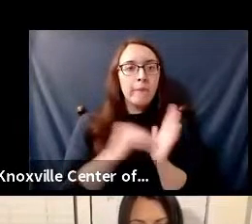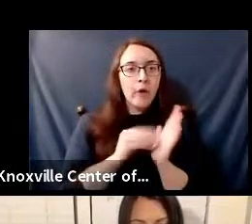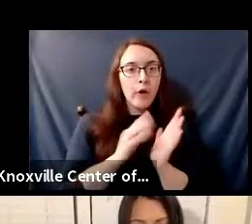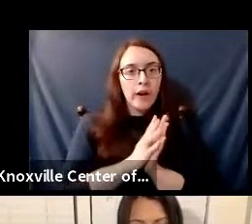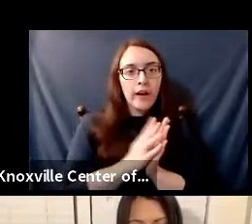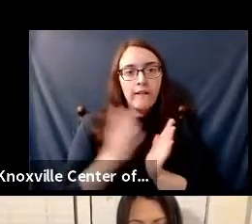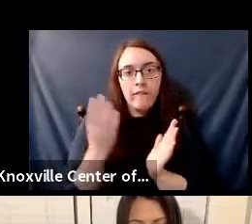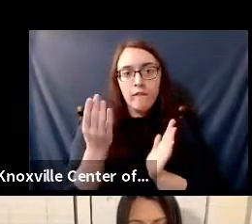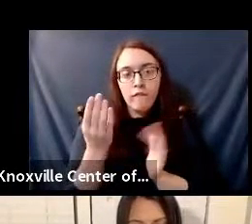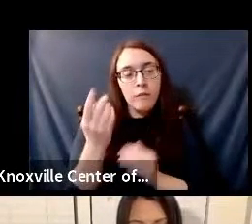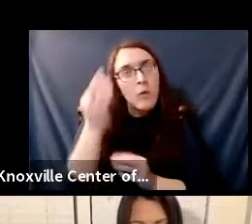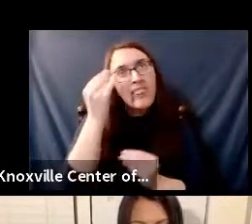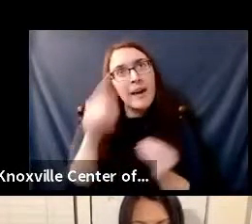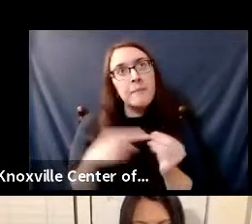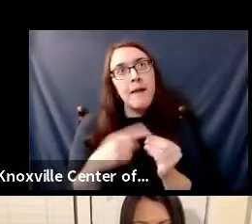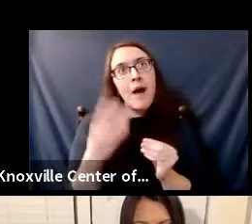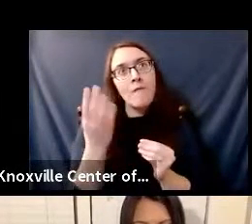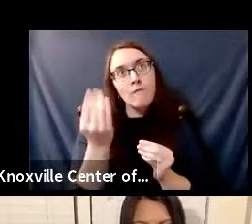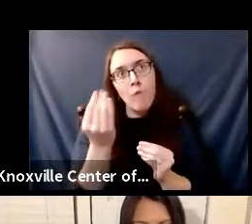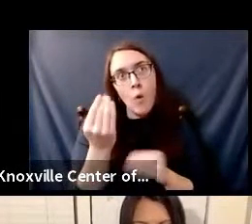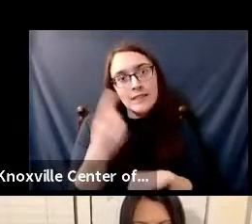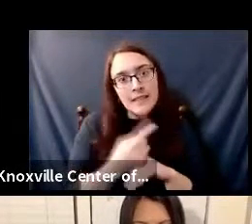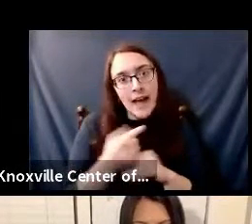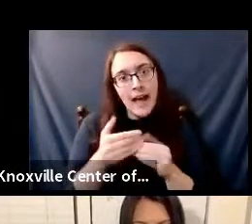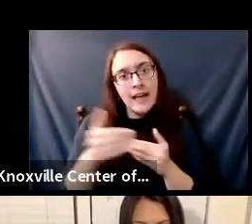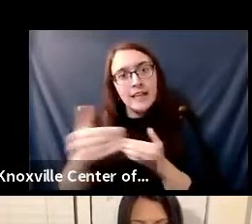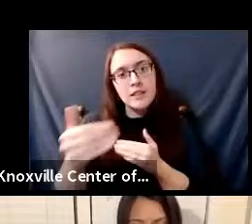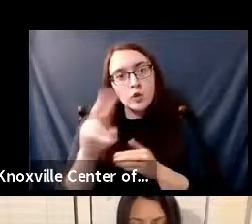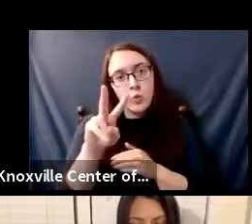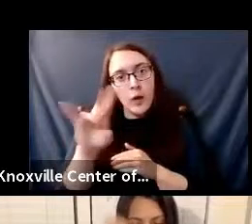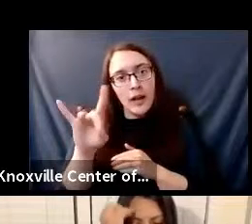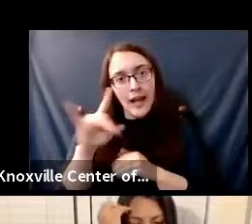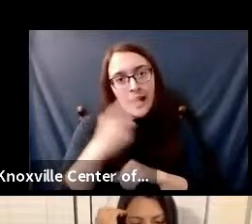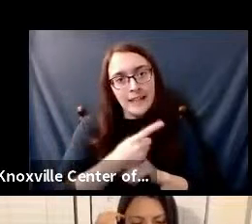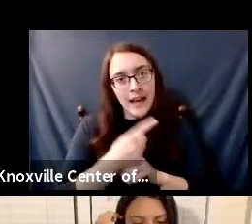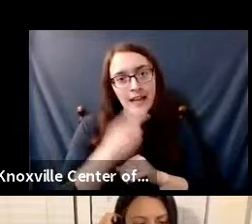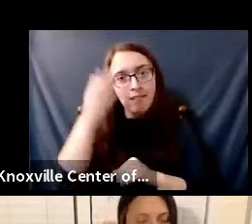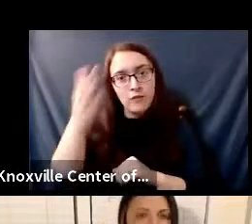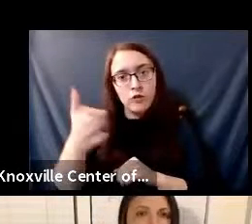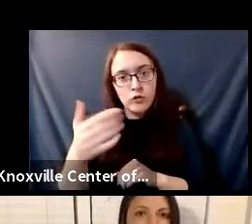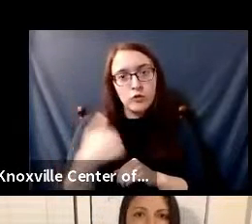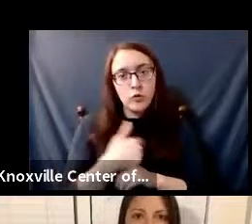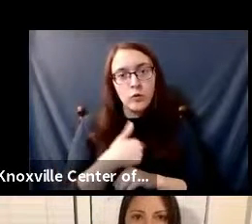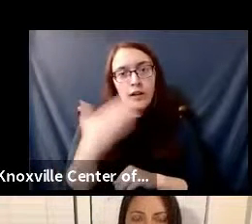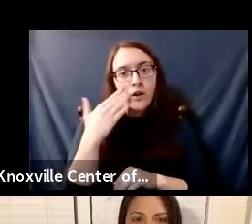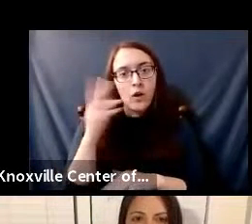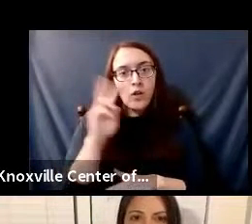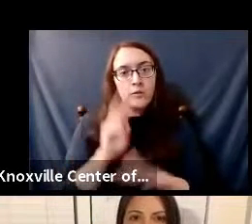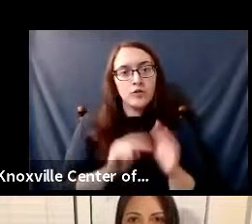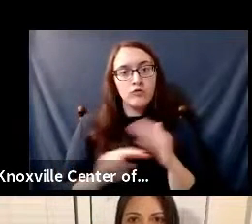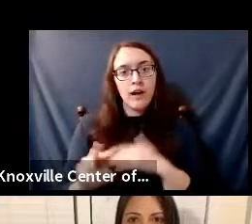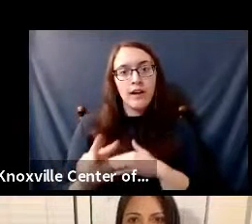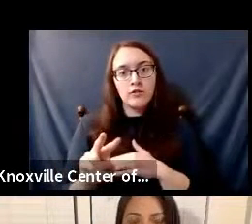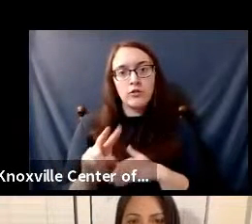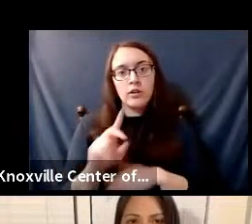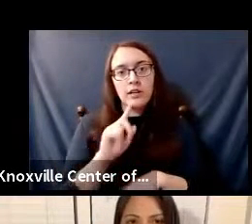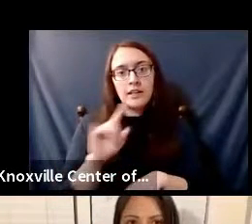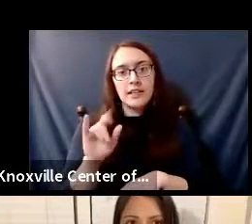days in the future, and we know what the trajectory is of the pandemic, is